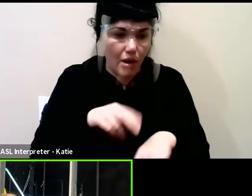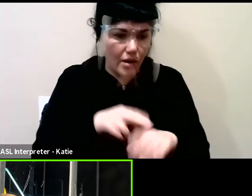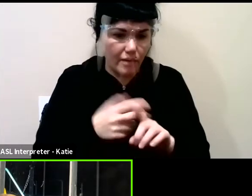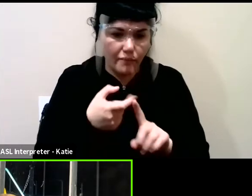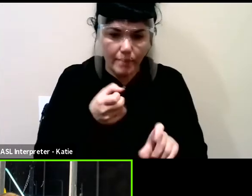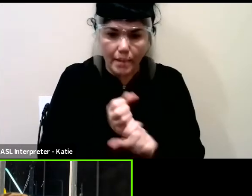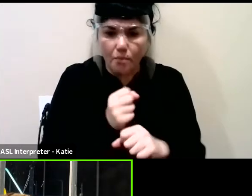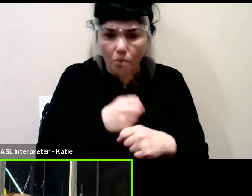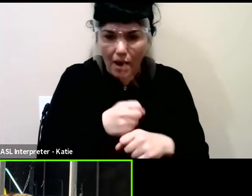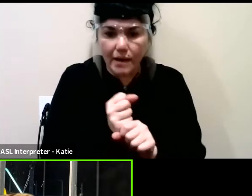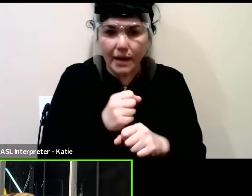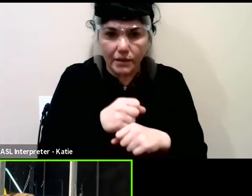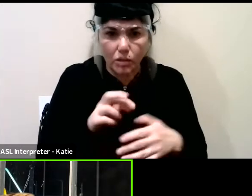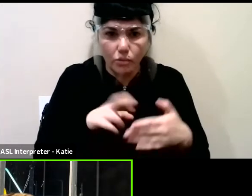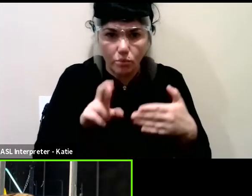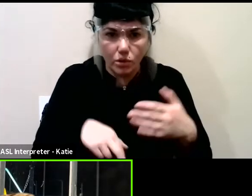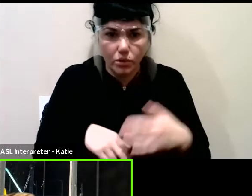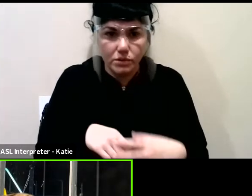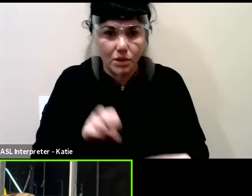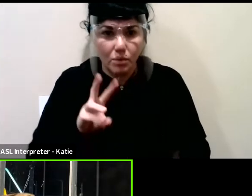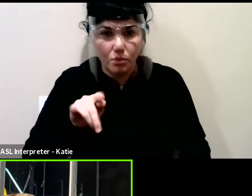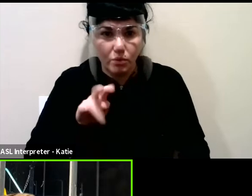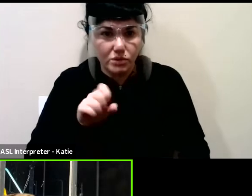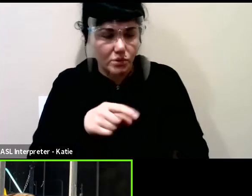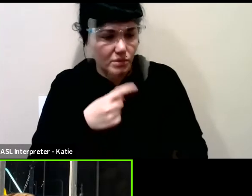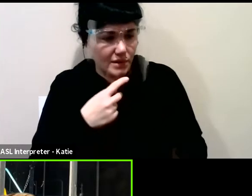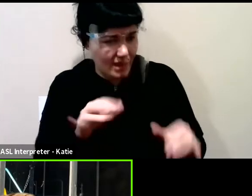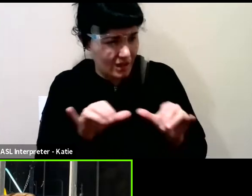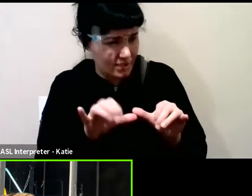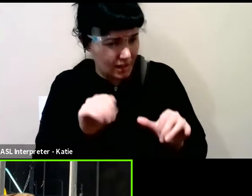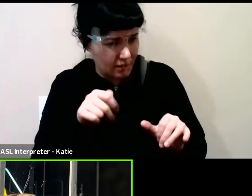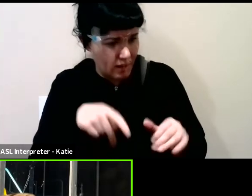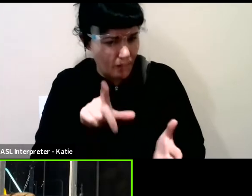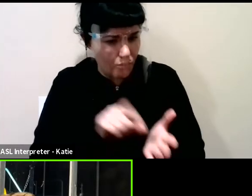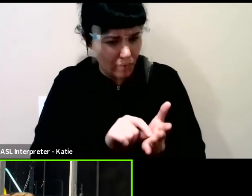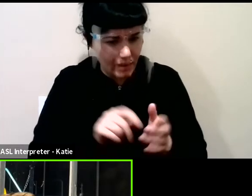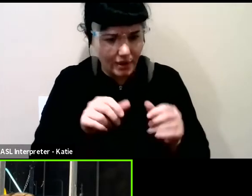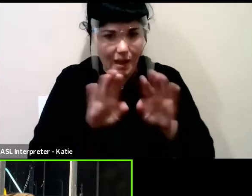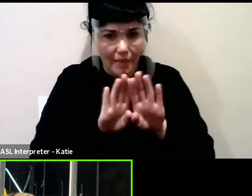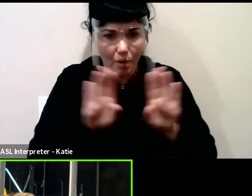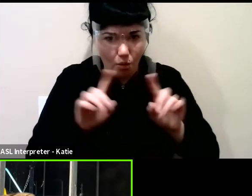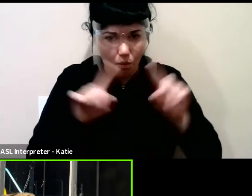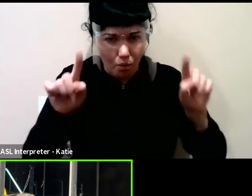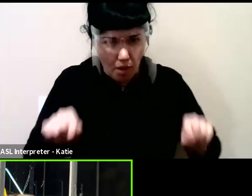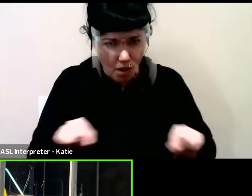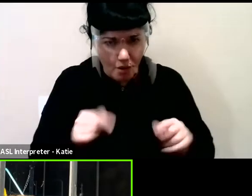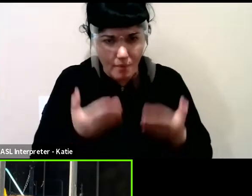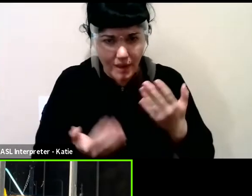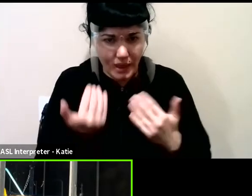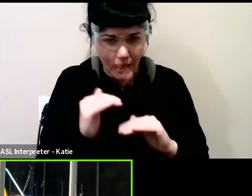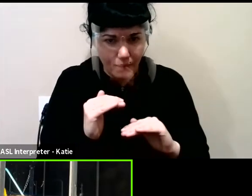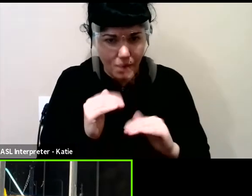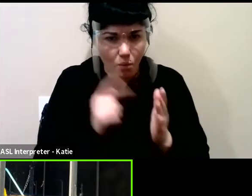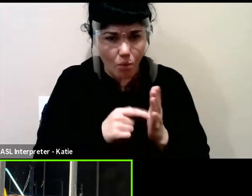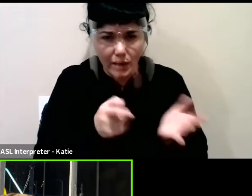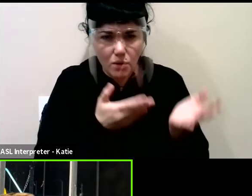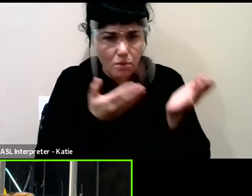produced mr witch as you said the size of the maps printed out on the wall might limit what you bring